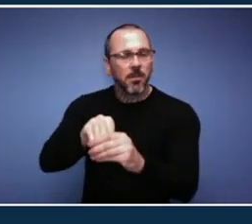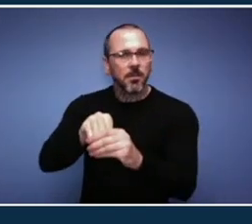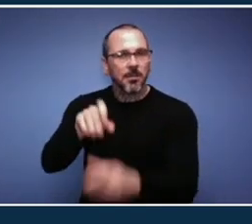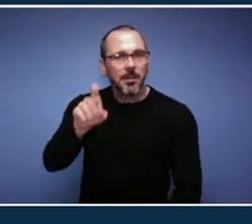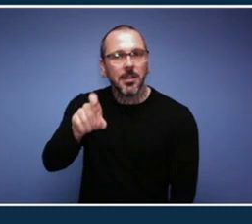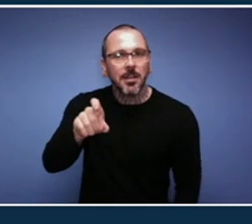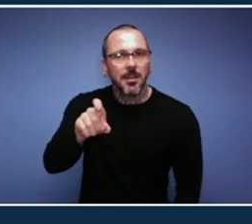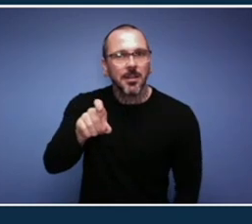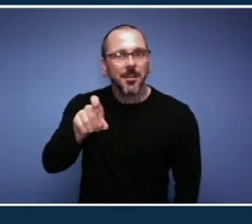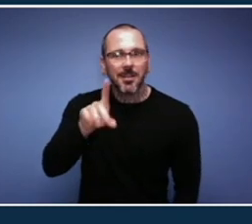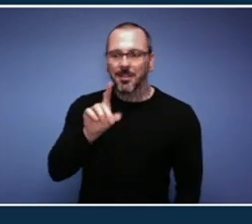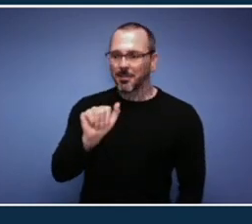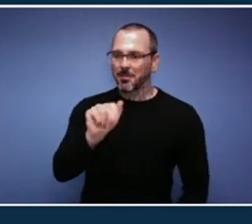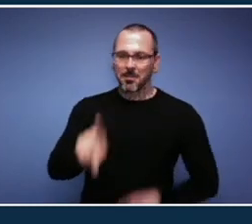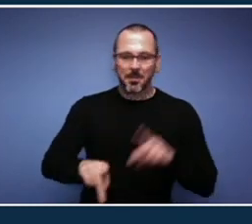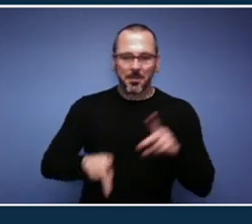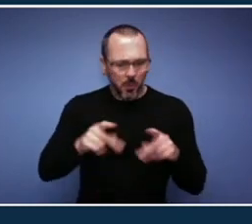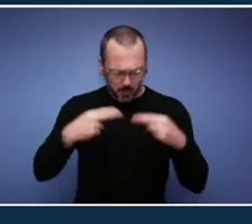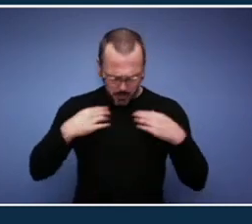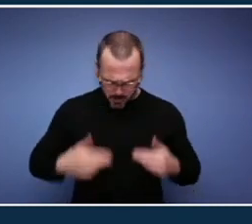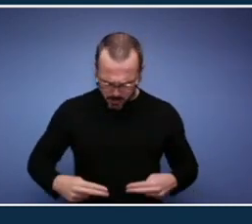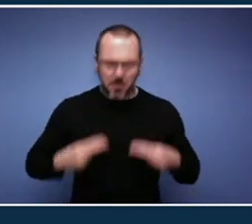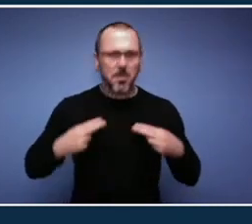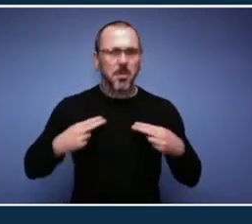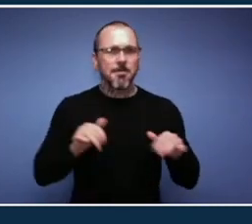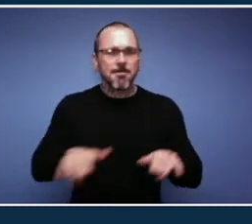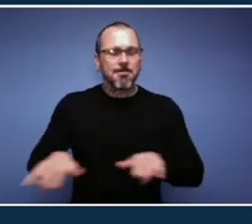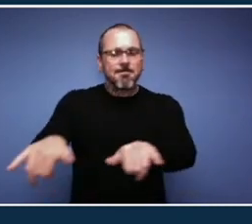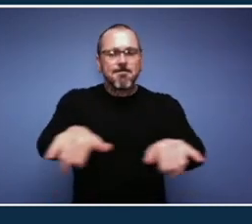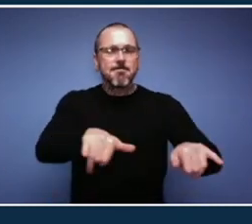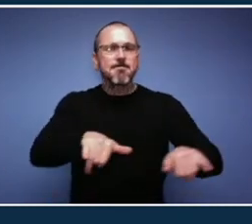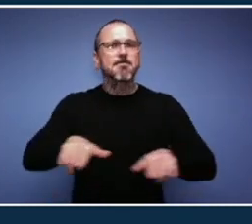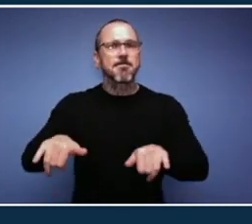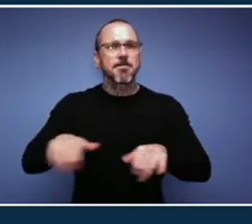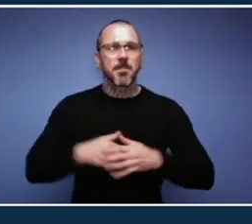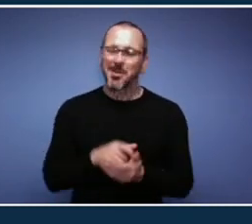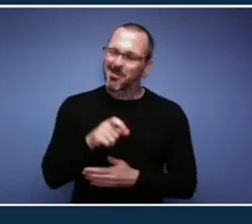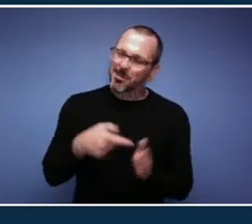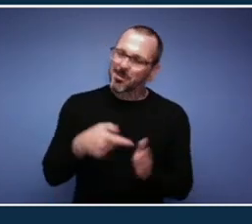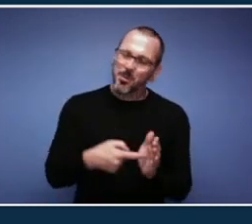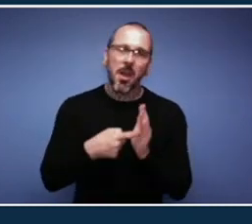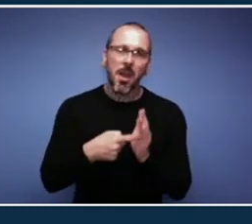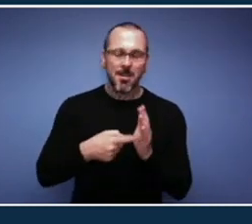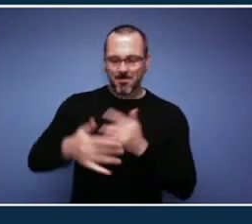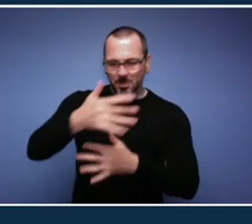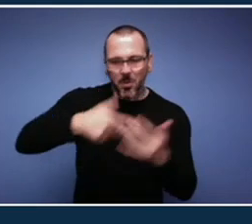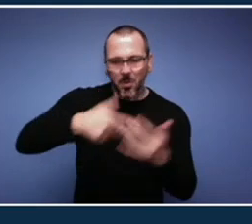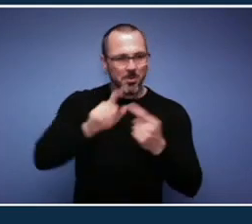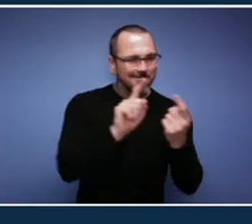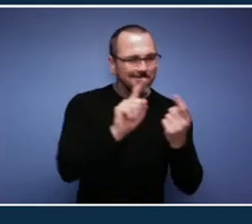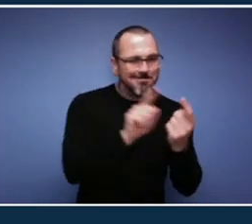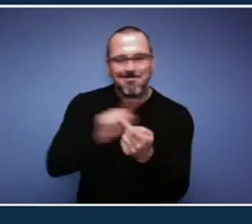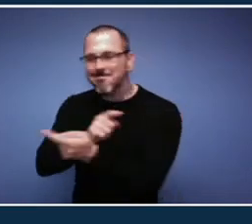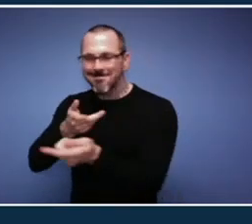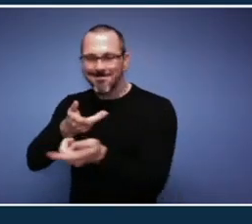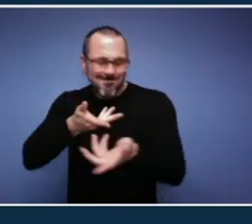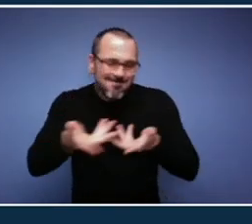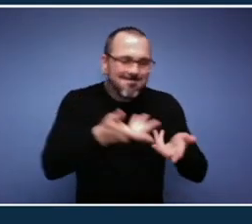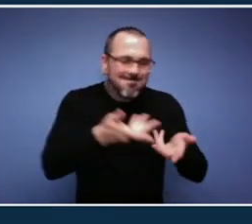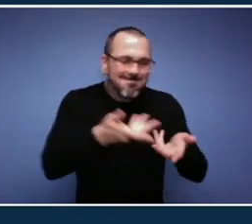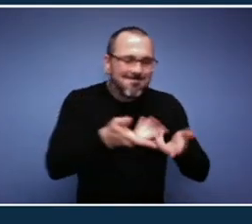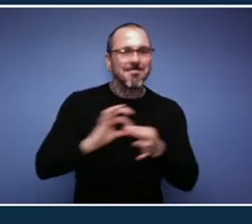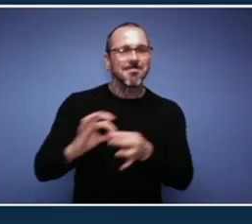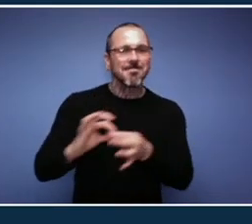humans. You know, we are social beings, we are collective beings, so we need each